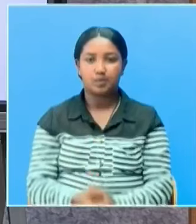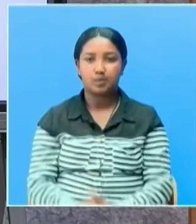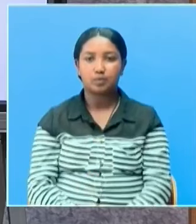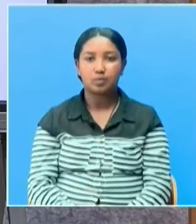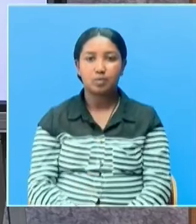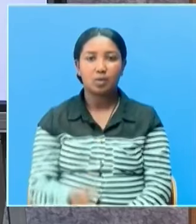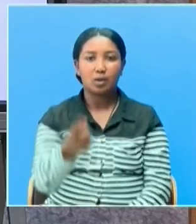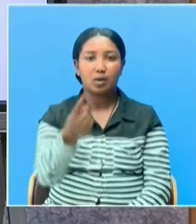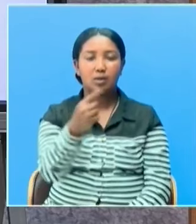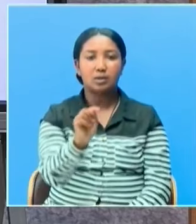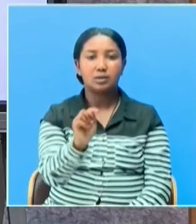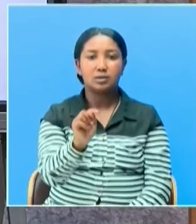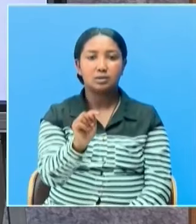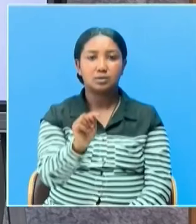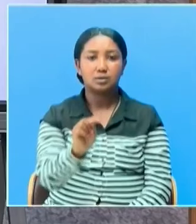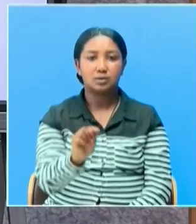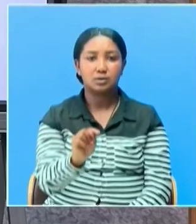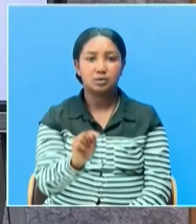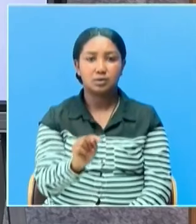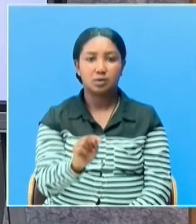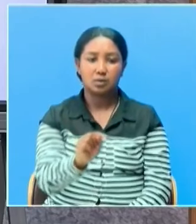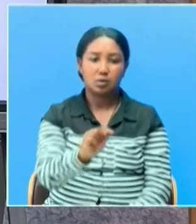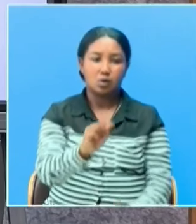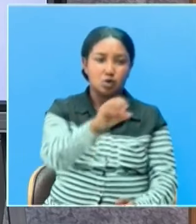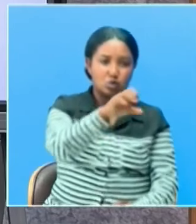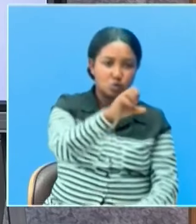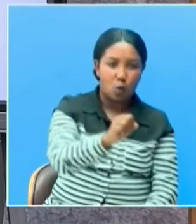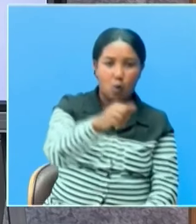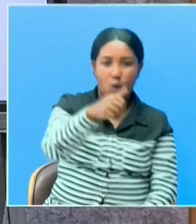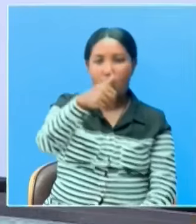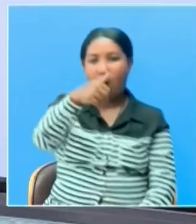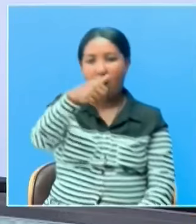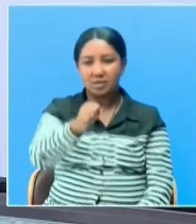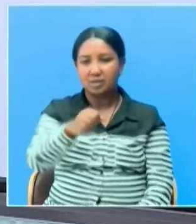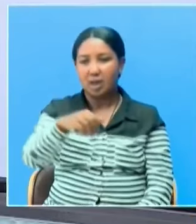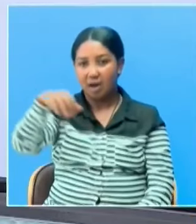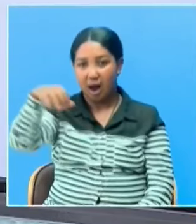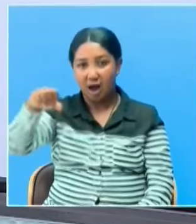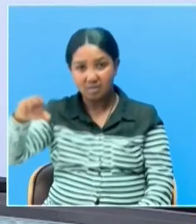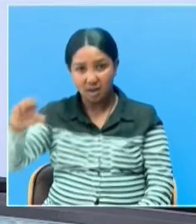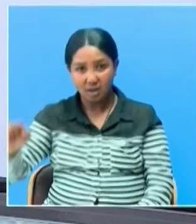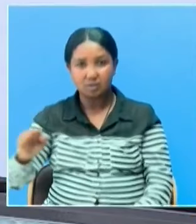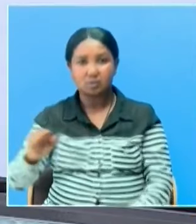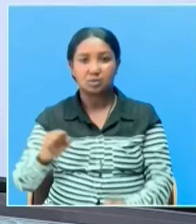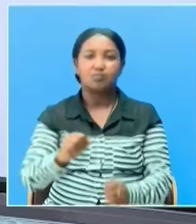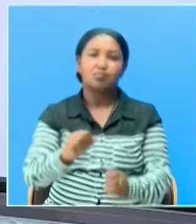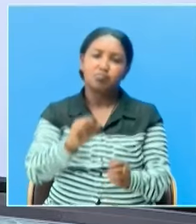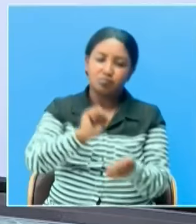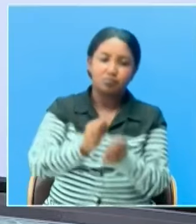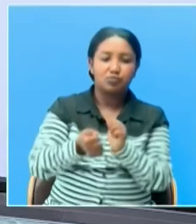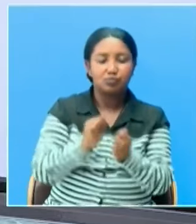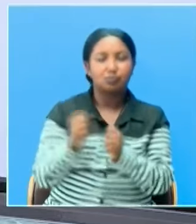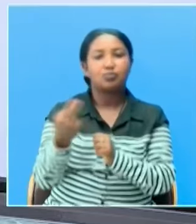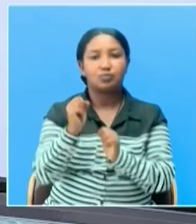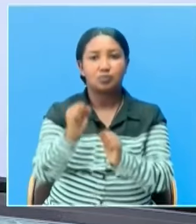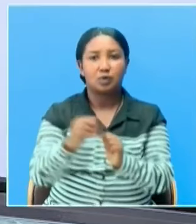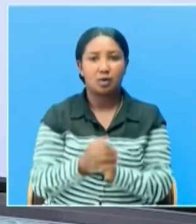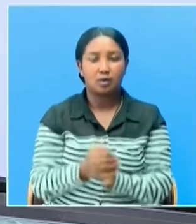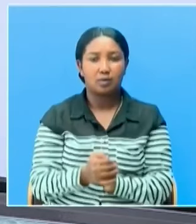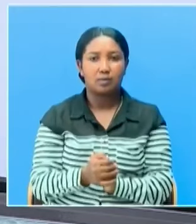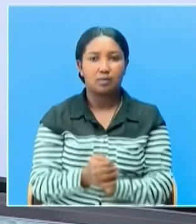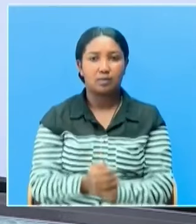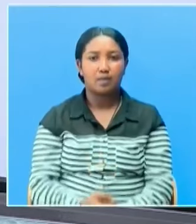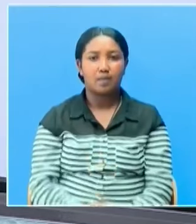the word so as and as can be used interchangeably. They can be